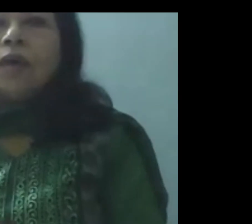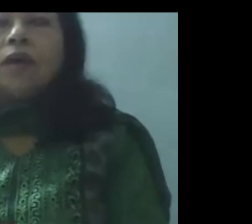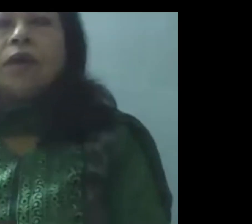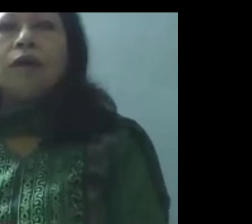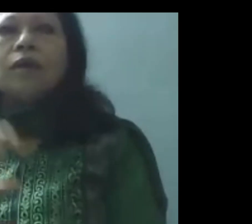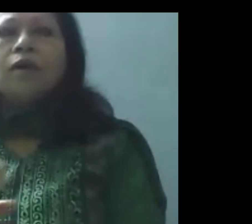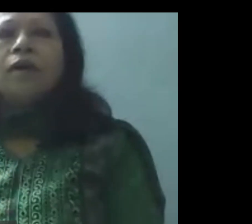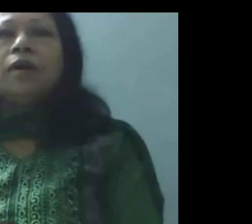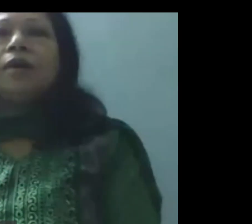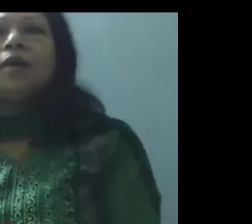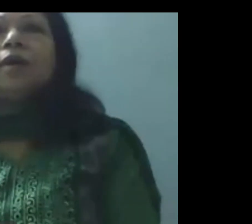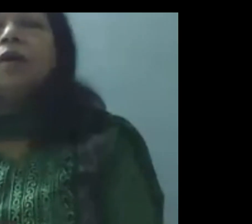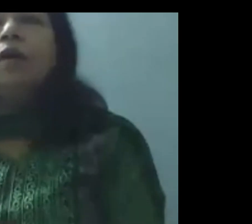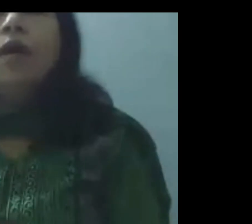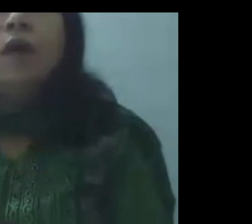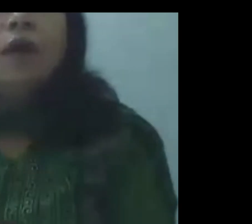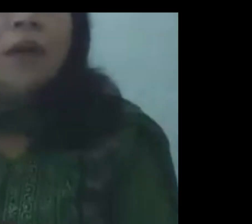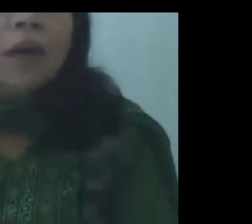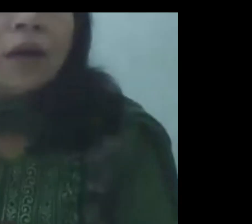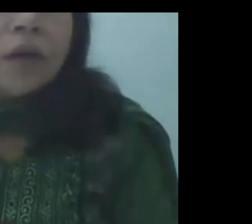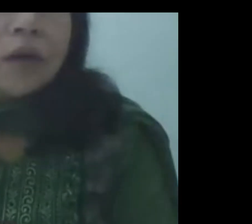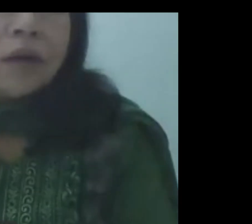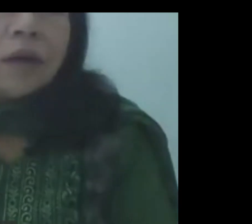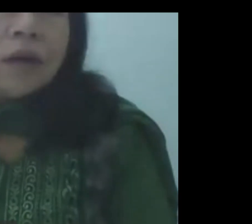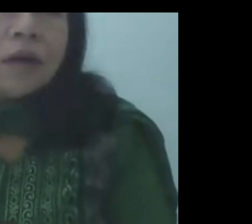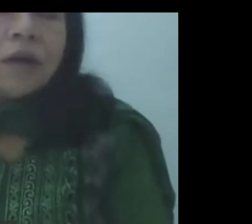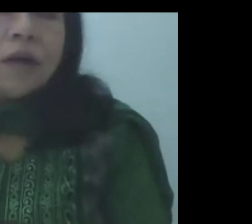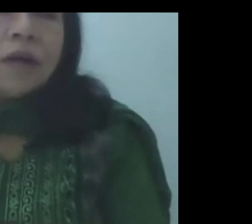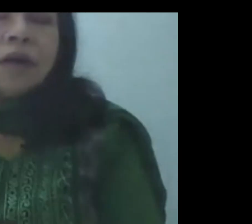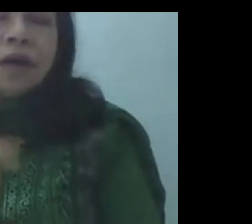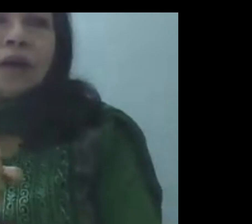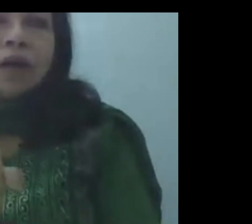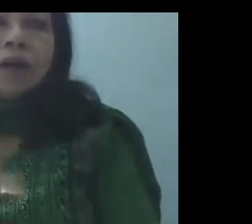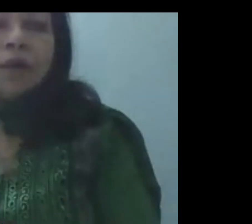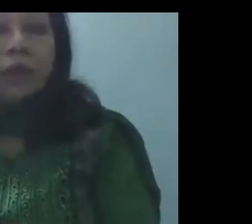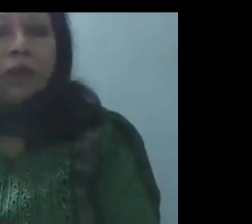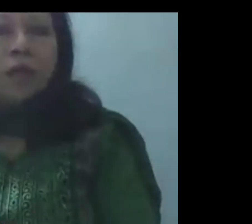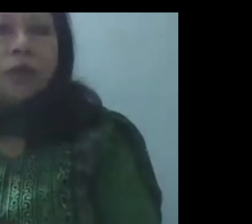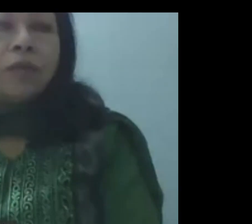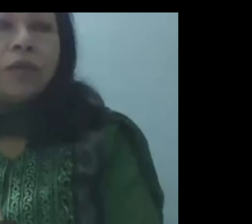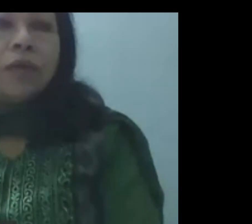we didn't have a stable government, you know. And